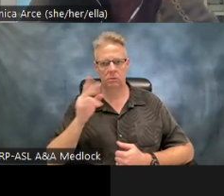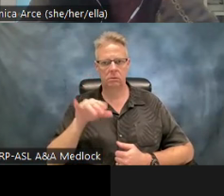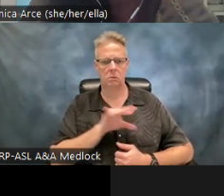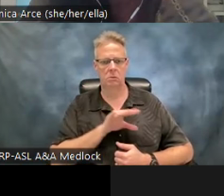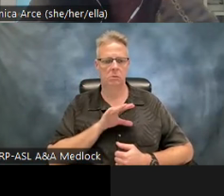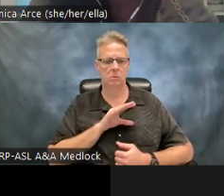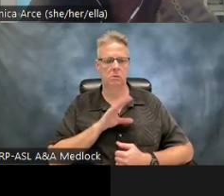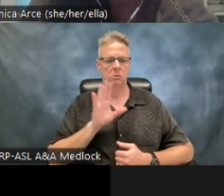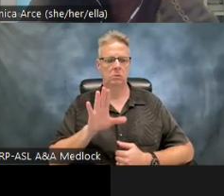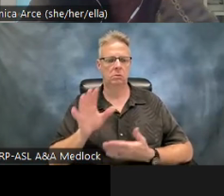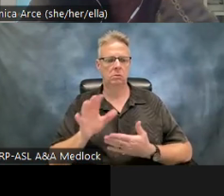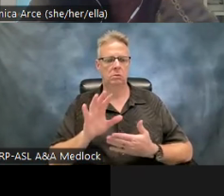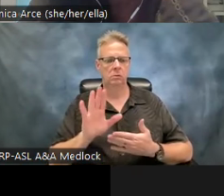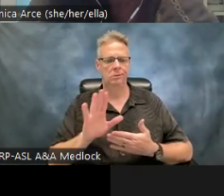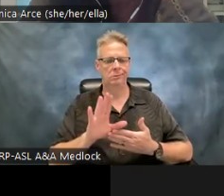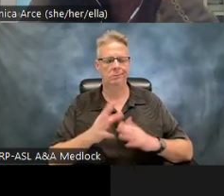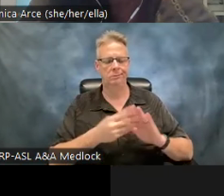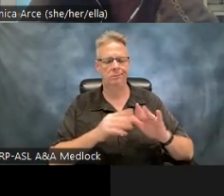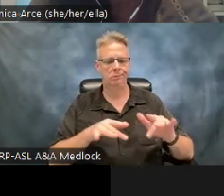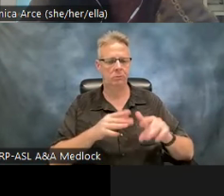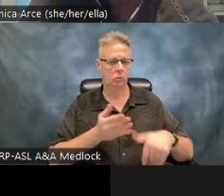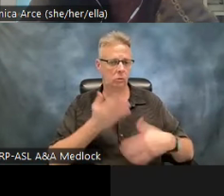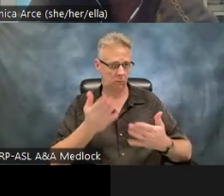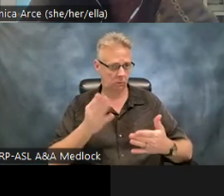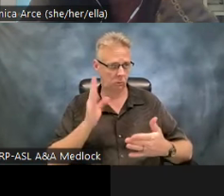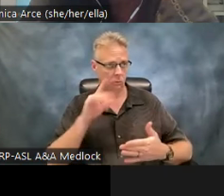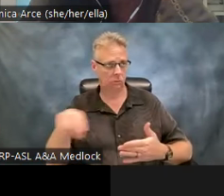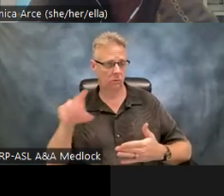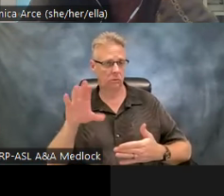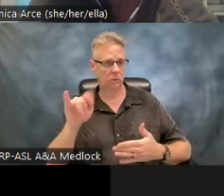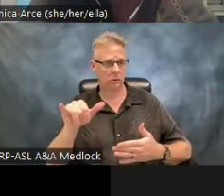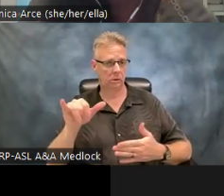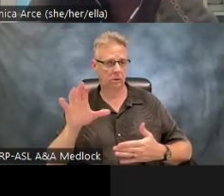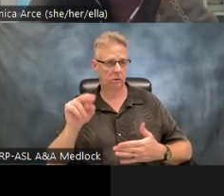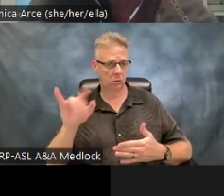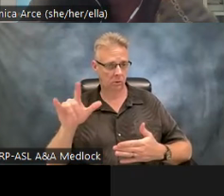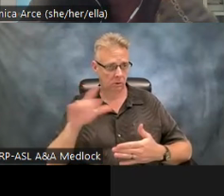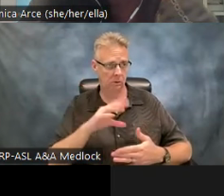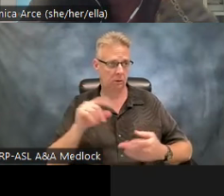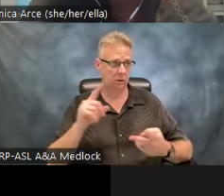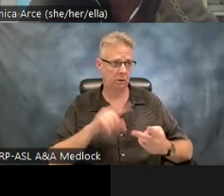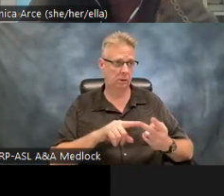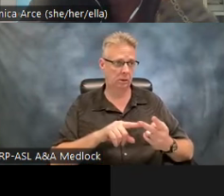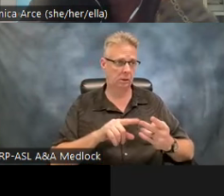footage recommendations? Will it be city council and key stakeholders?